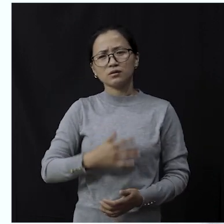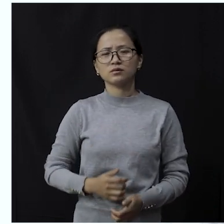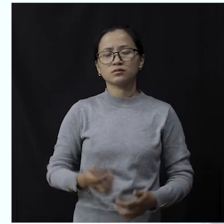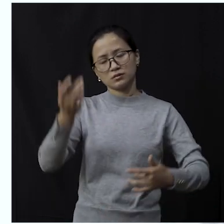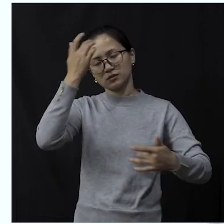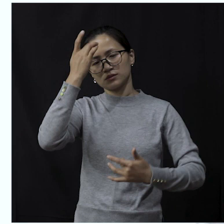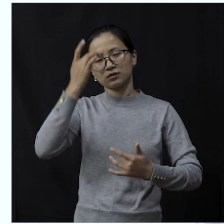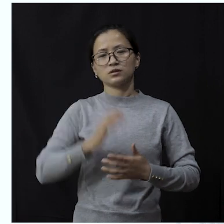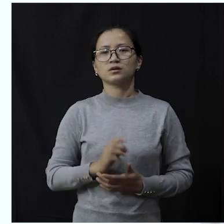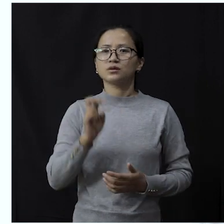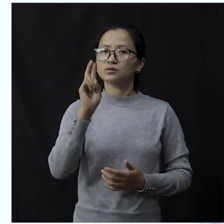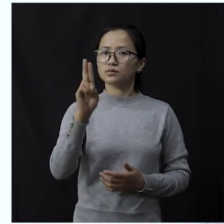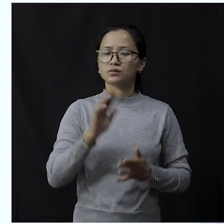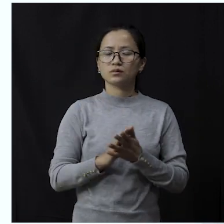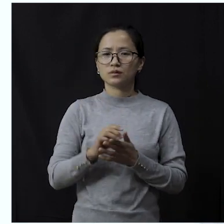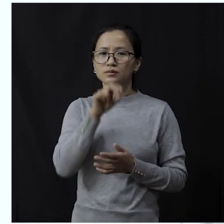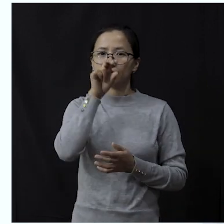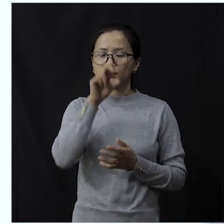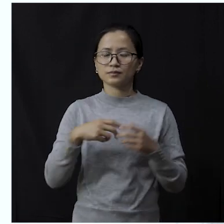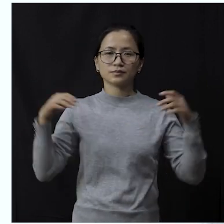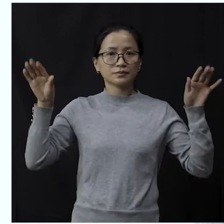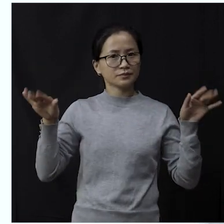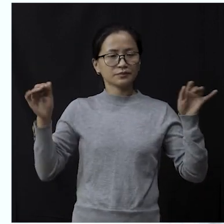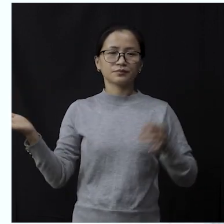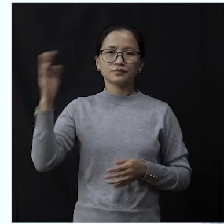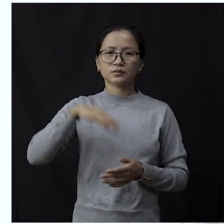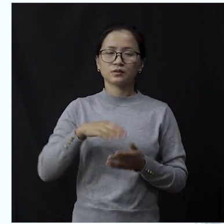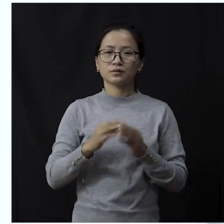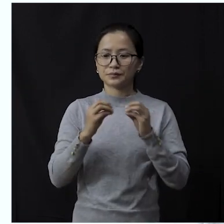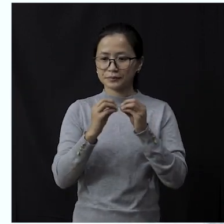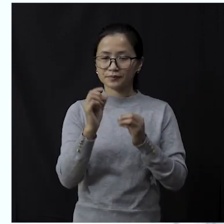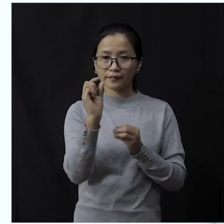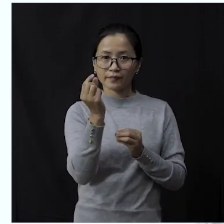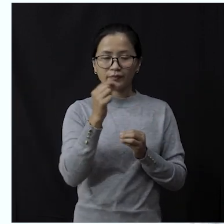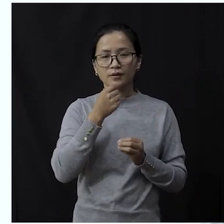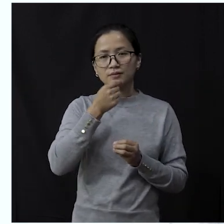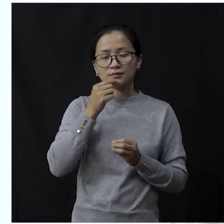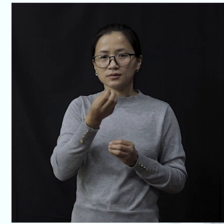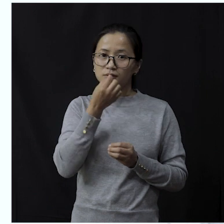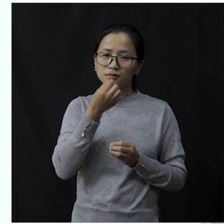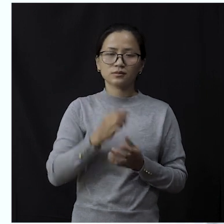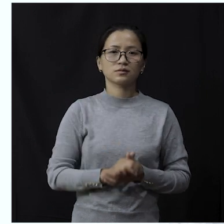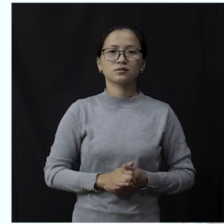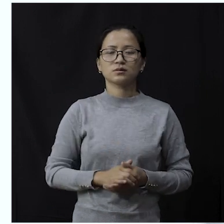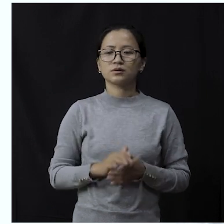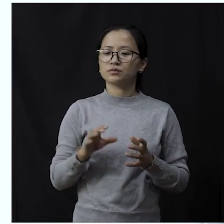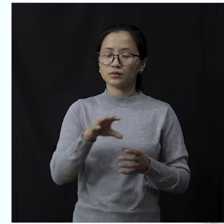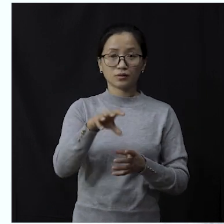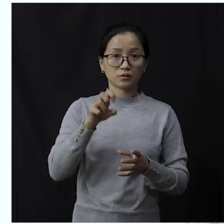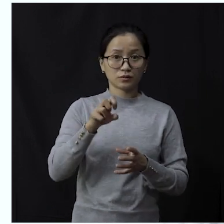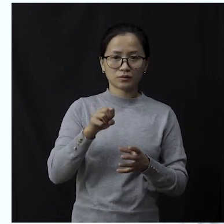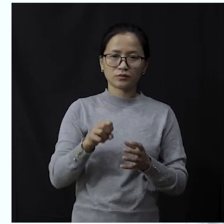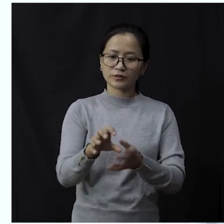even feel sick. But the two hornbills came to eat the berries, and before they could eat the berries, they got